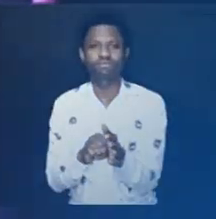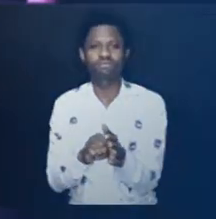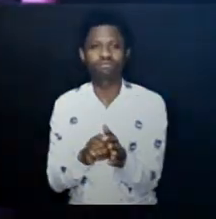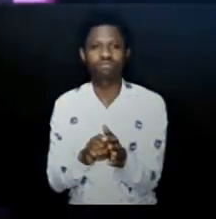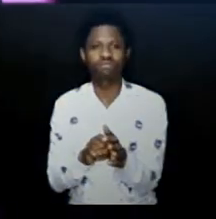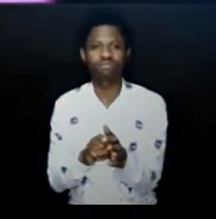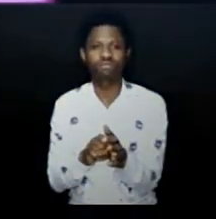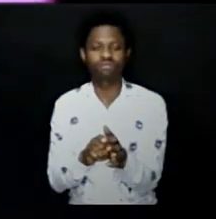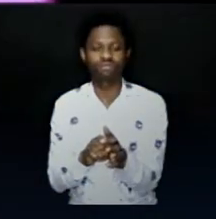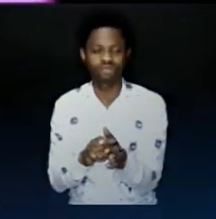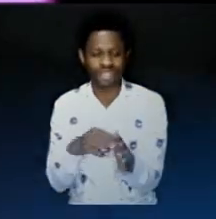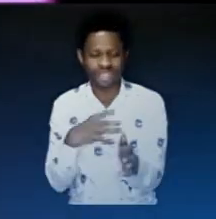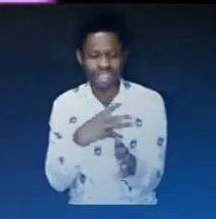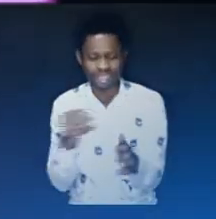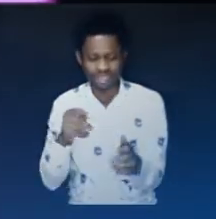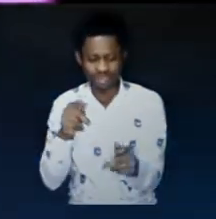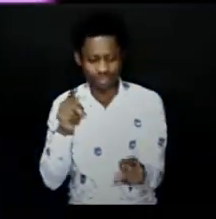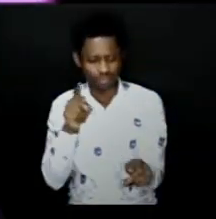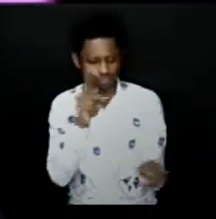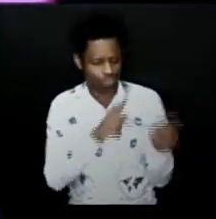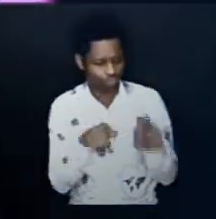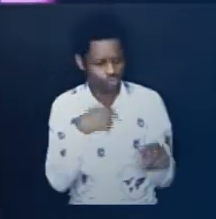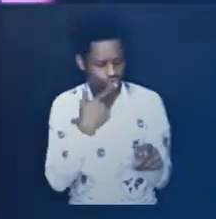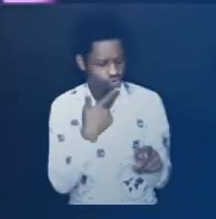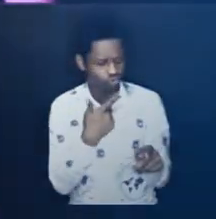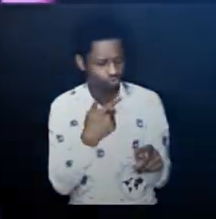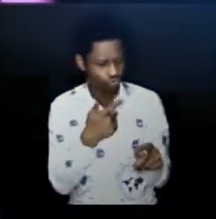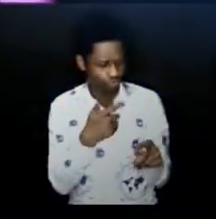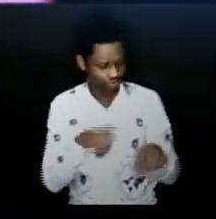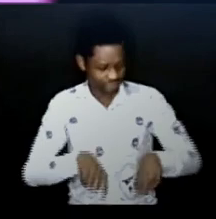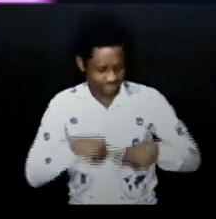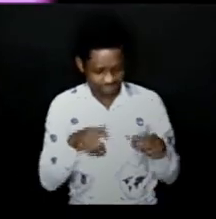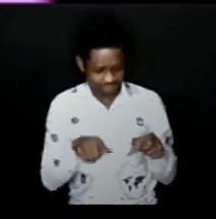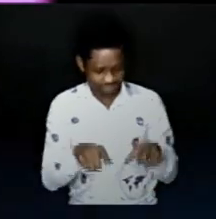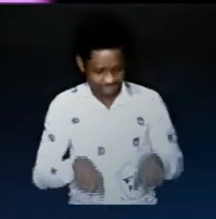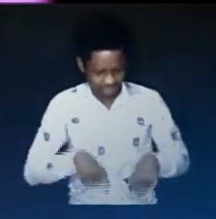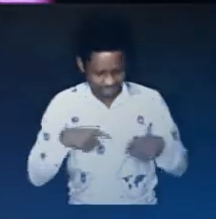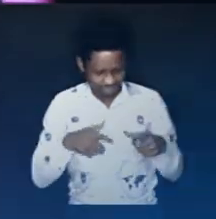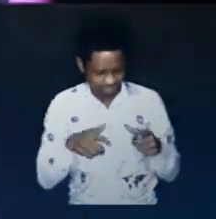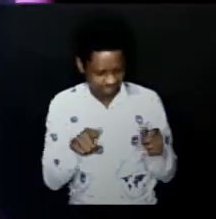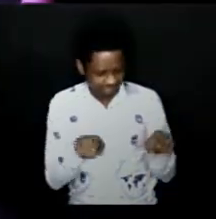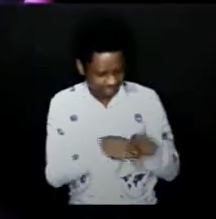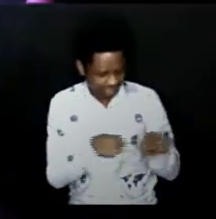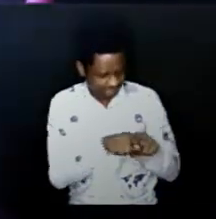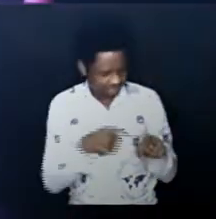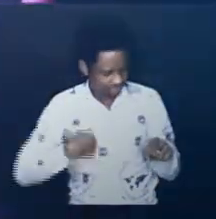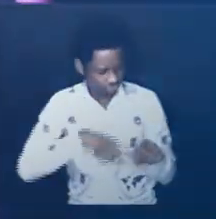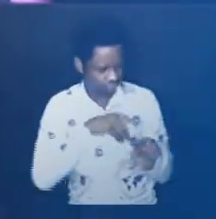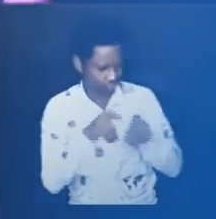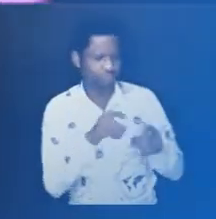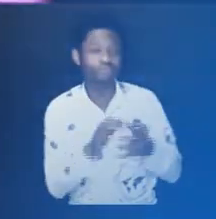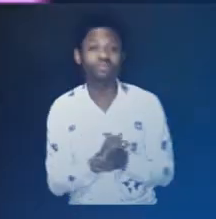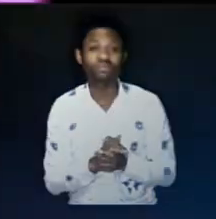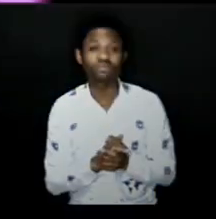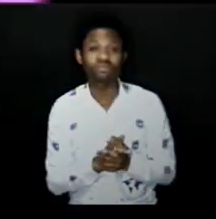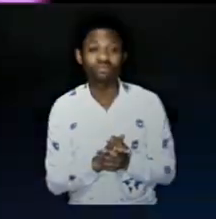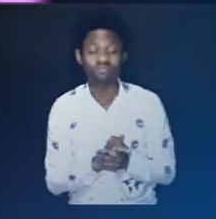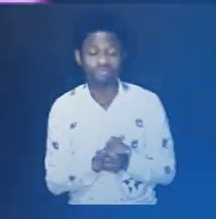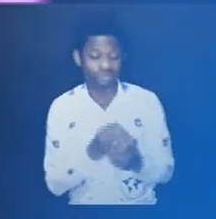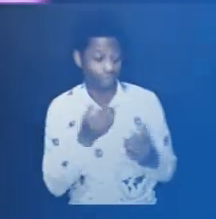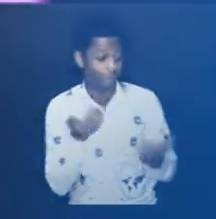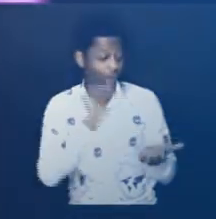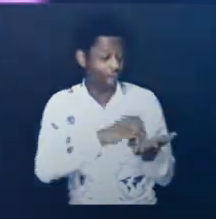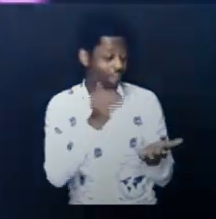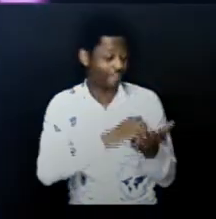who model their life just as we do. I've been telling people that if I don't go to